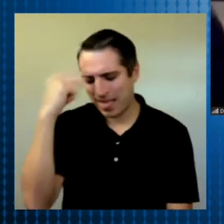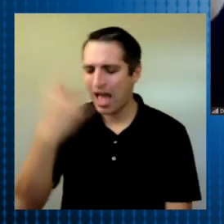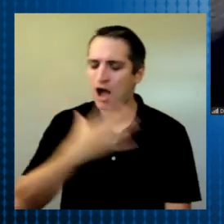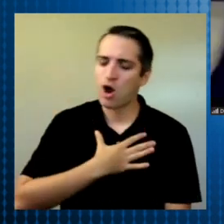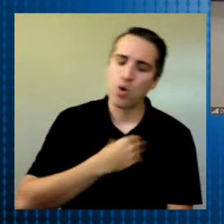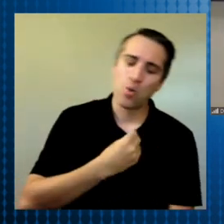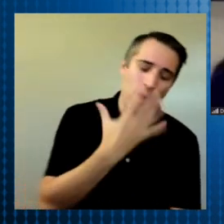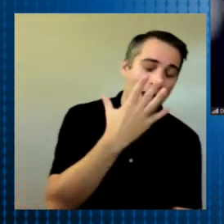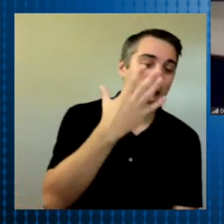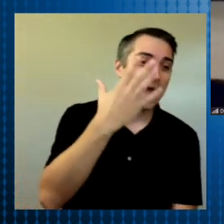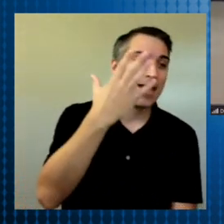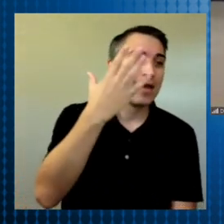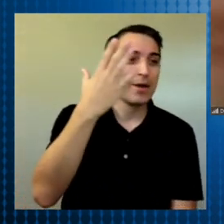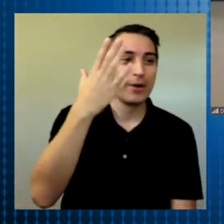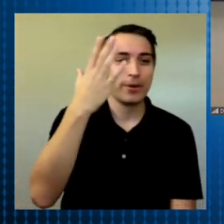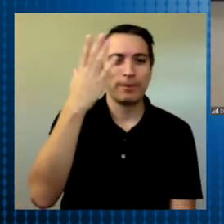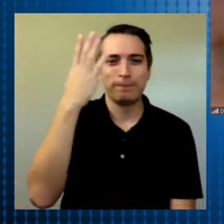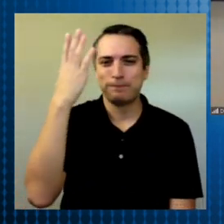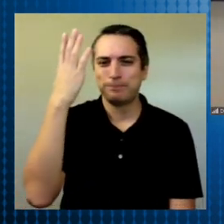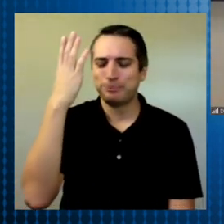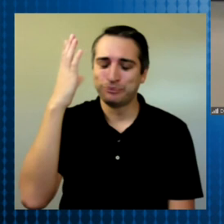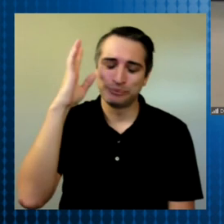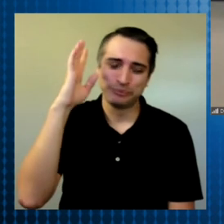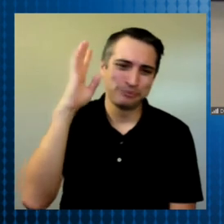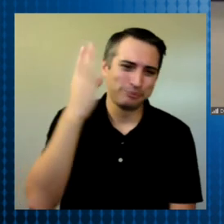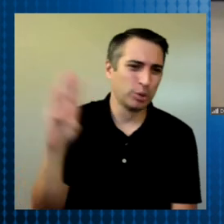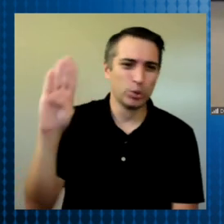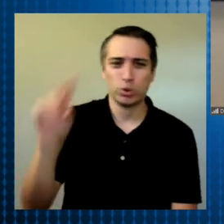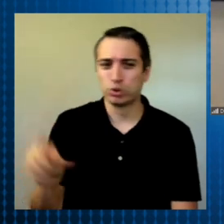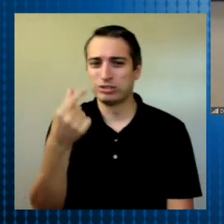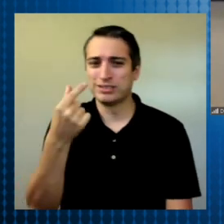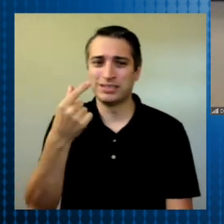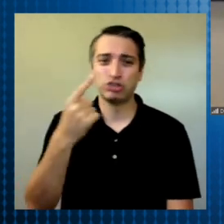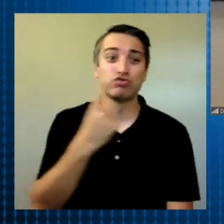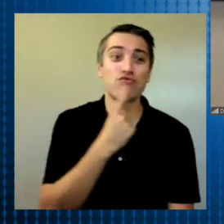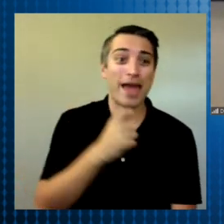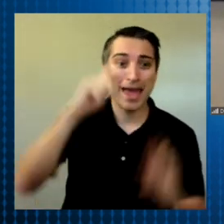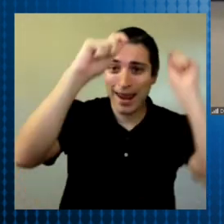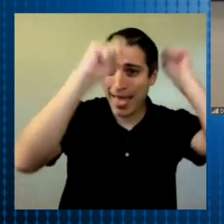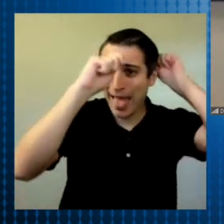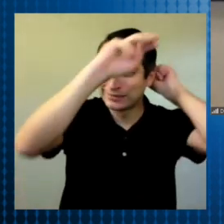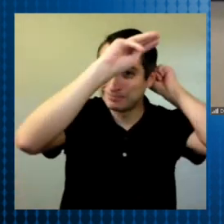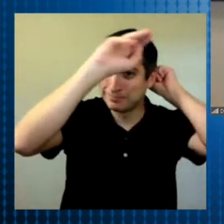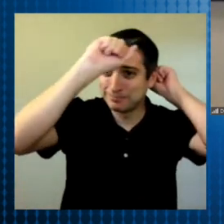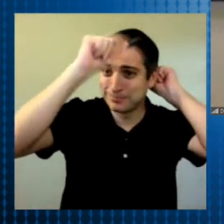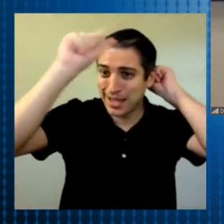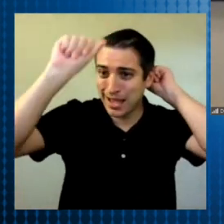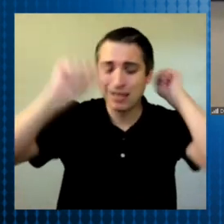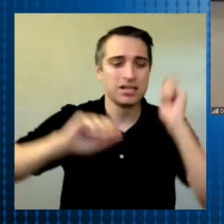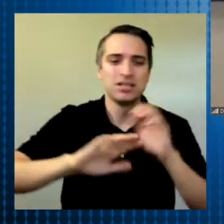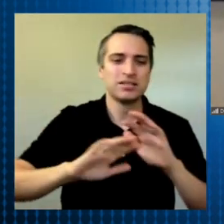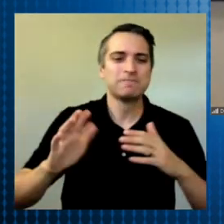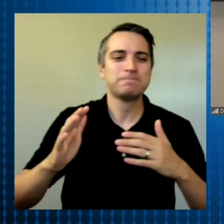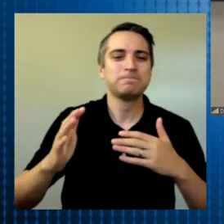red hats, make America great again. I respect everybody. But I have an obligation to people